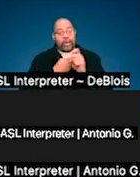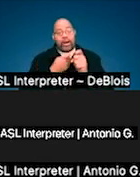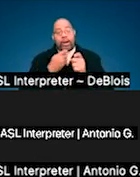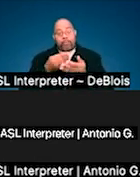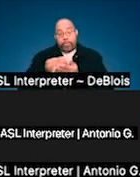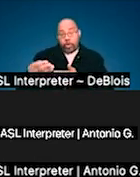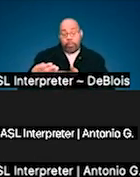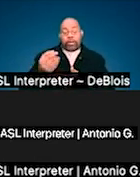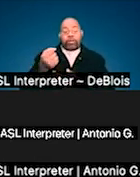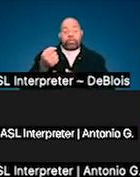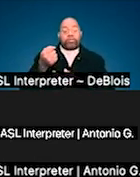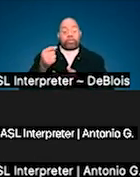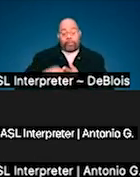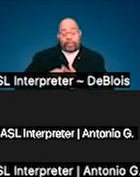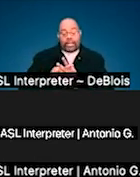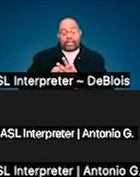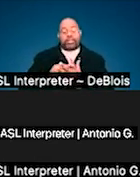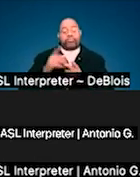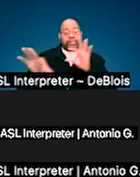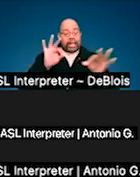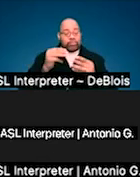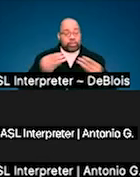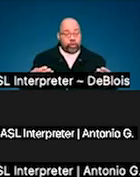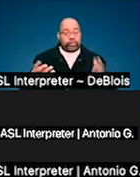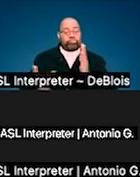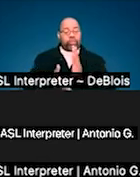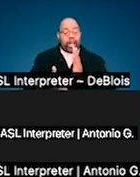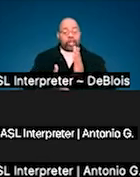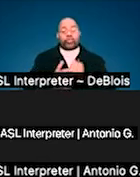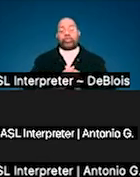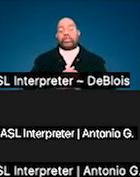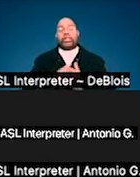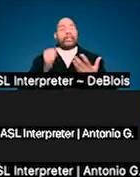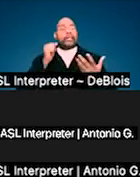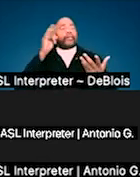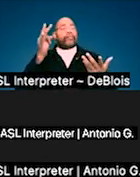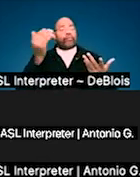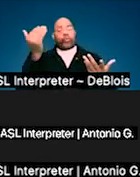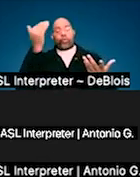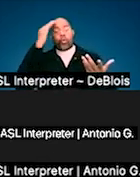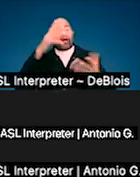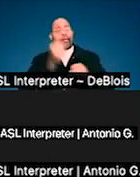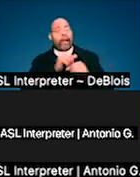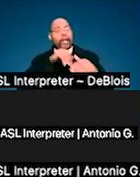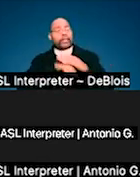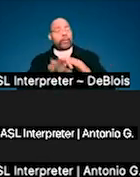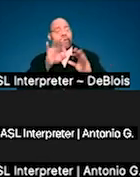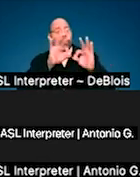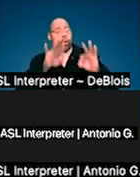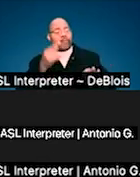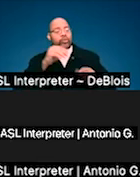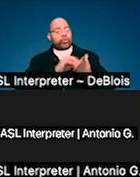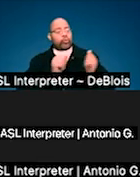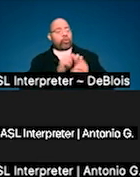procurement beginning of selecting materials and technologies, whether it's knowing where to get accessible formats for students with